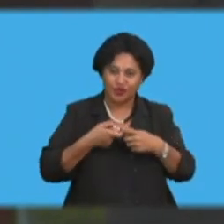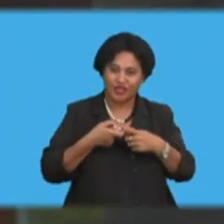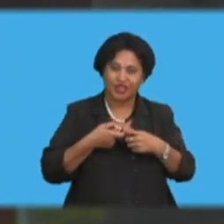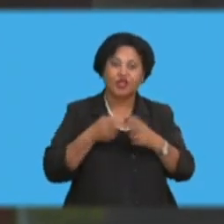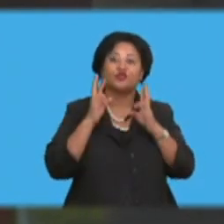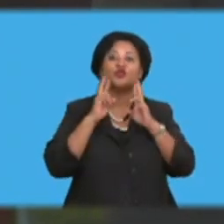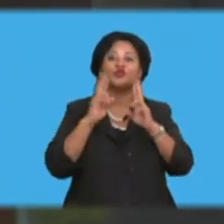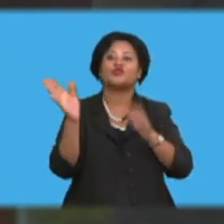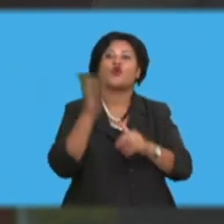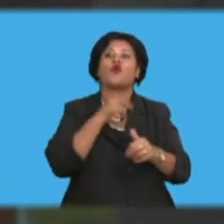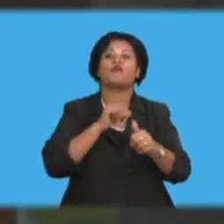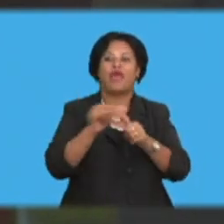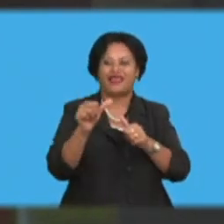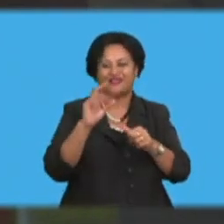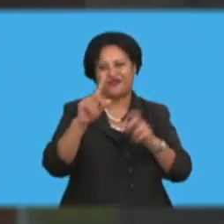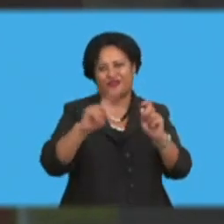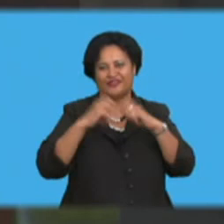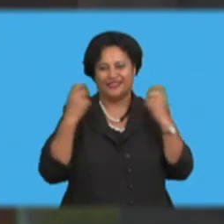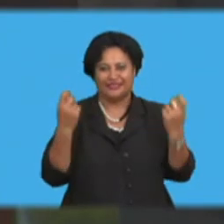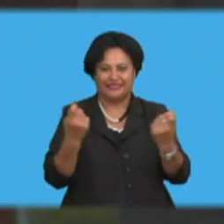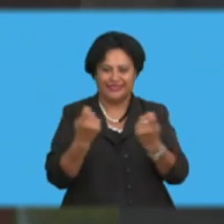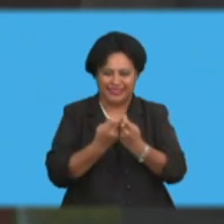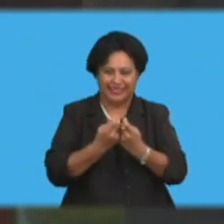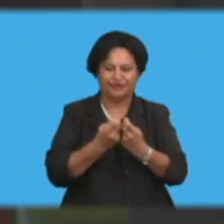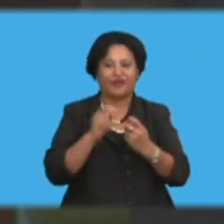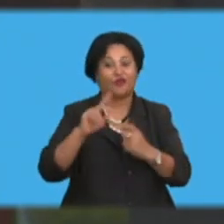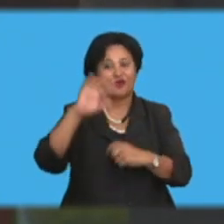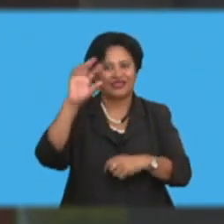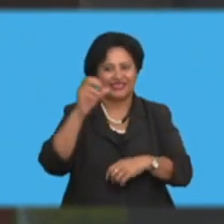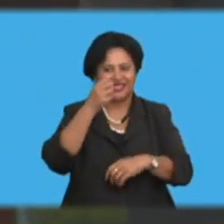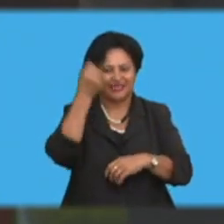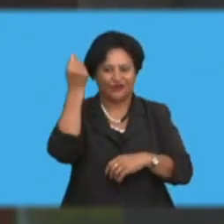wishes to the team for a successful outing in the Gold